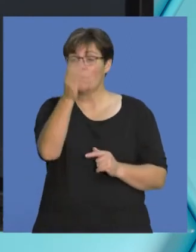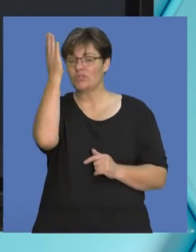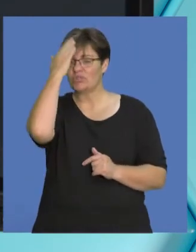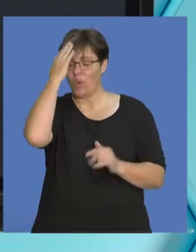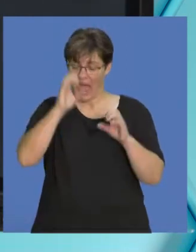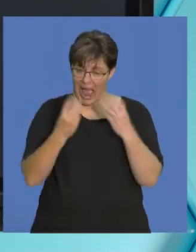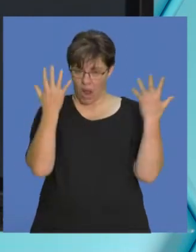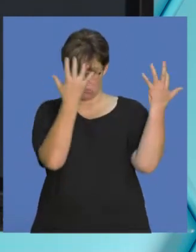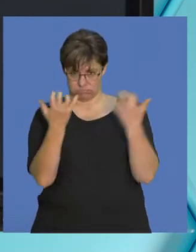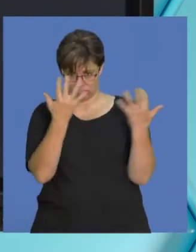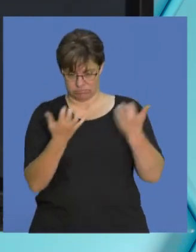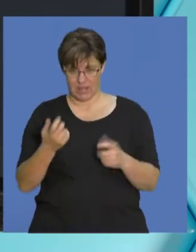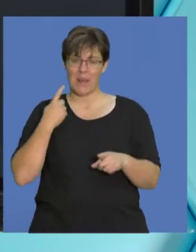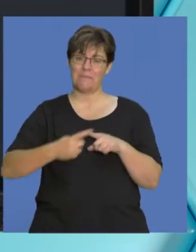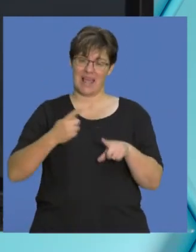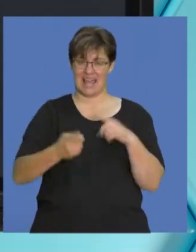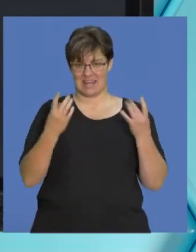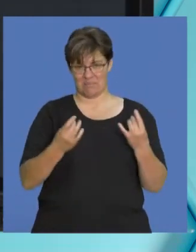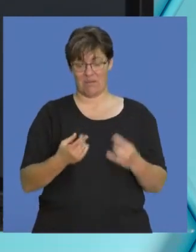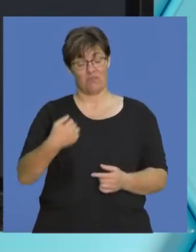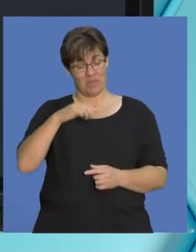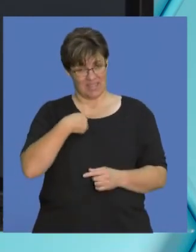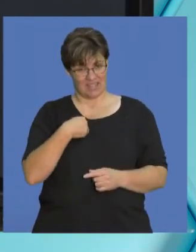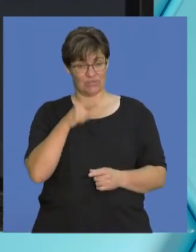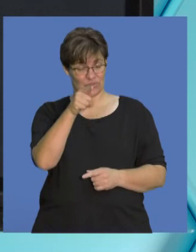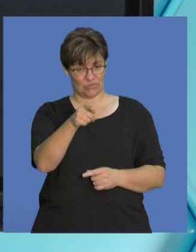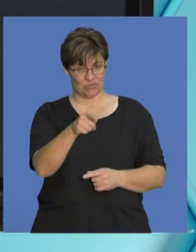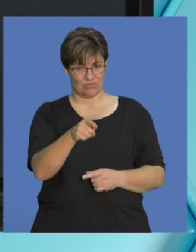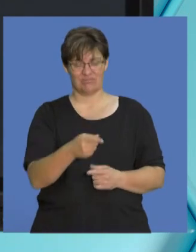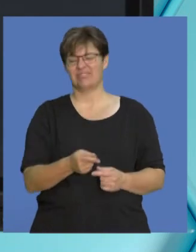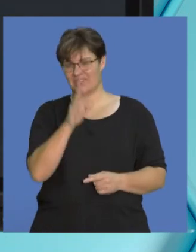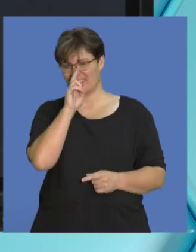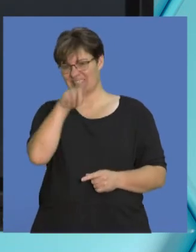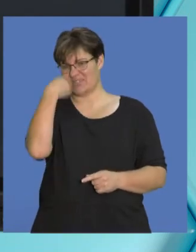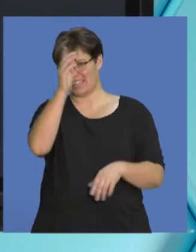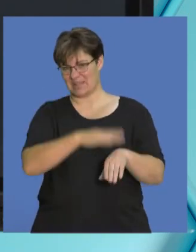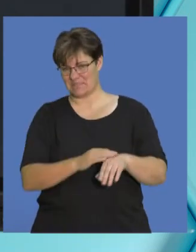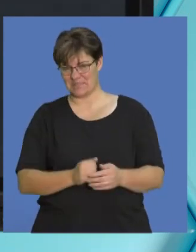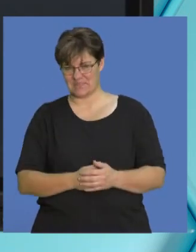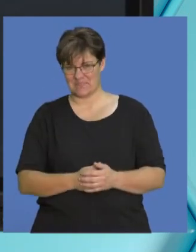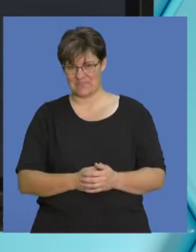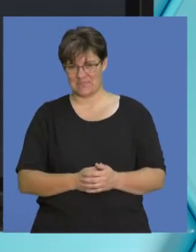numbers guy playing with the numbers. From me to you, the numbers guy. I will see you next time.